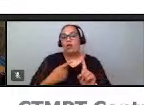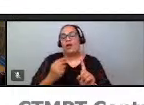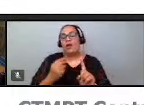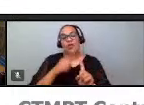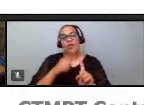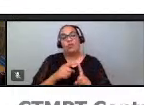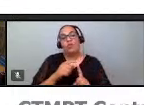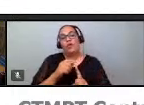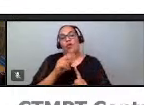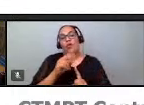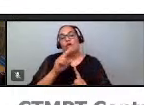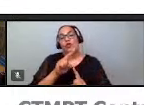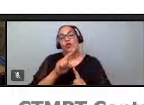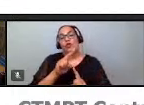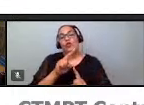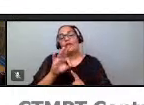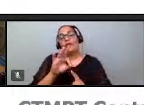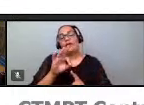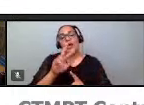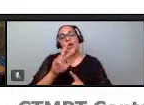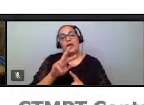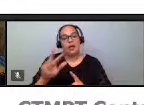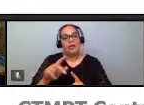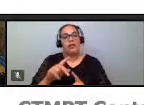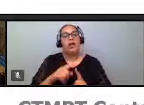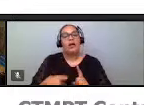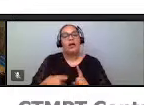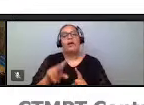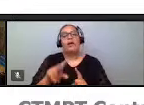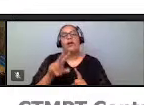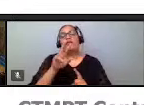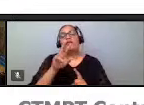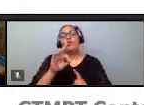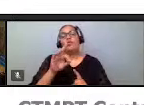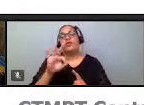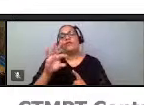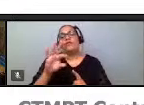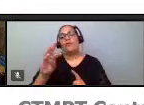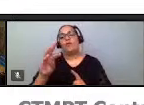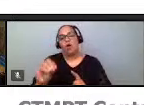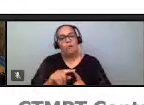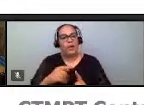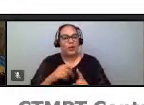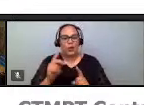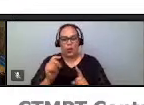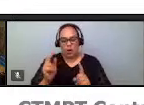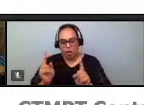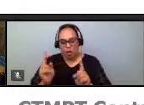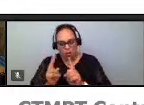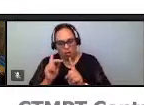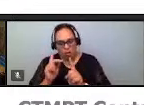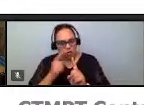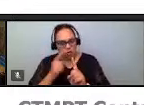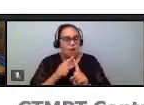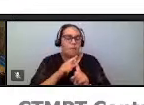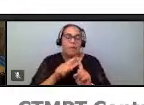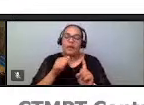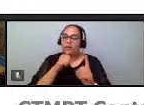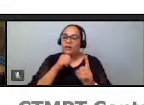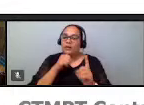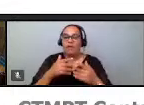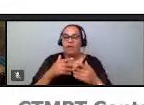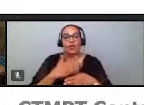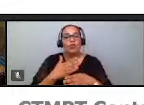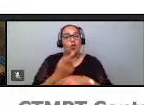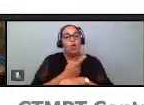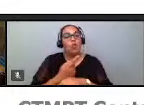three 238 with 2340 actual so we very very close to Target how ever the ship working